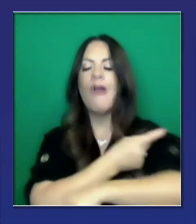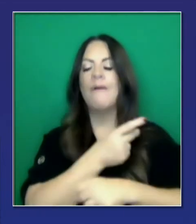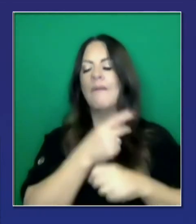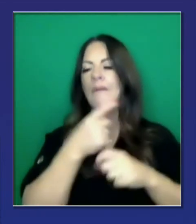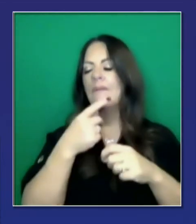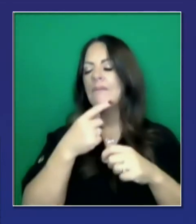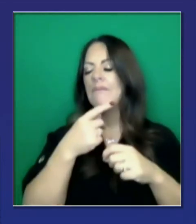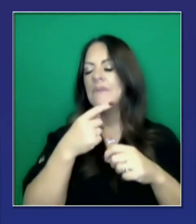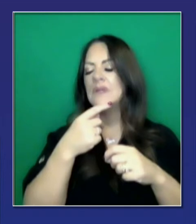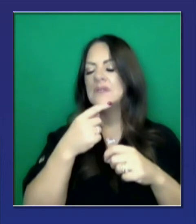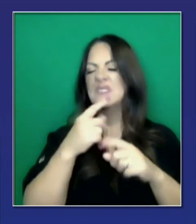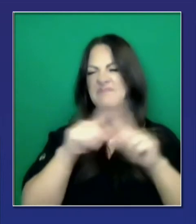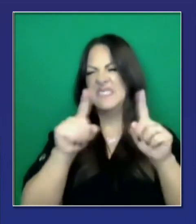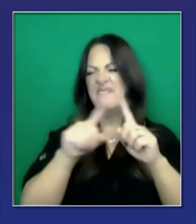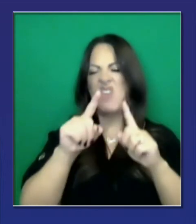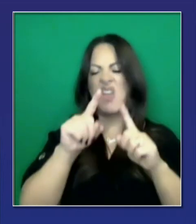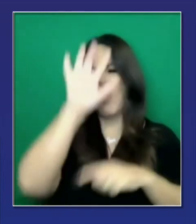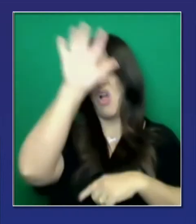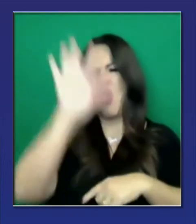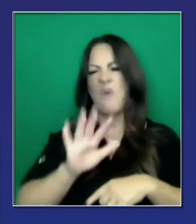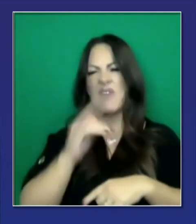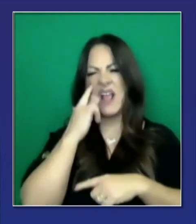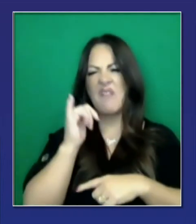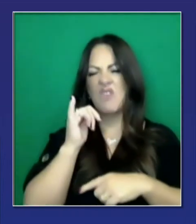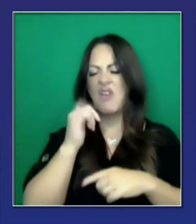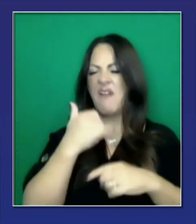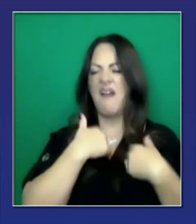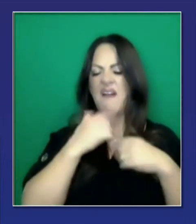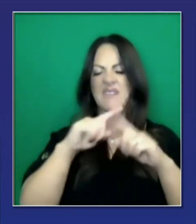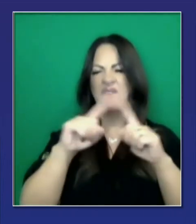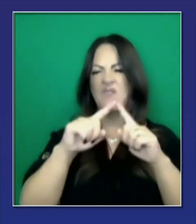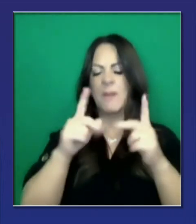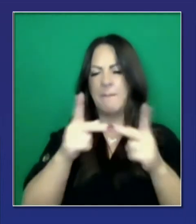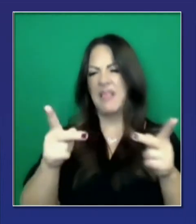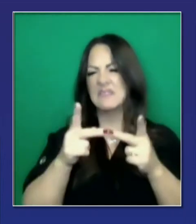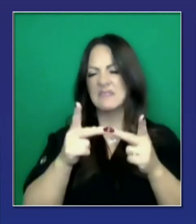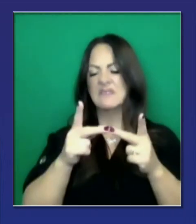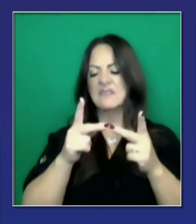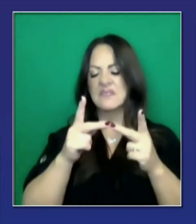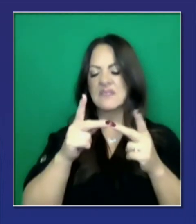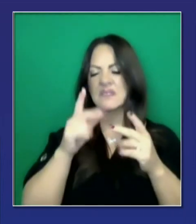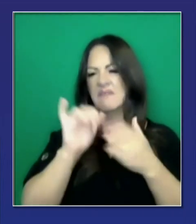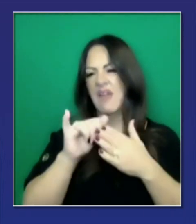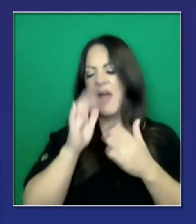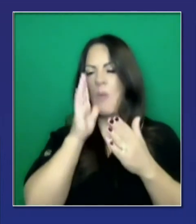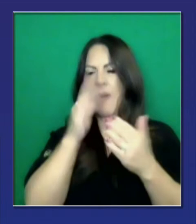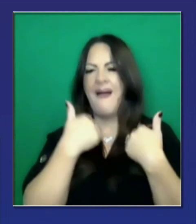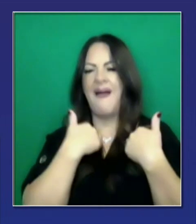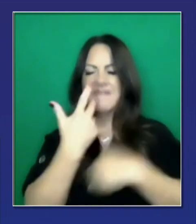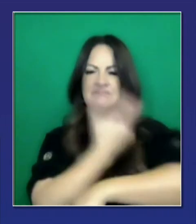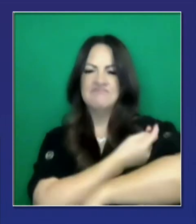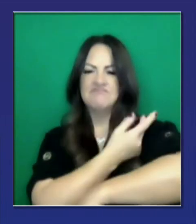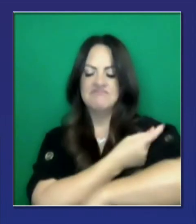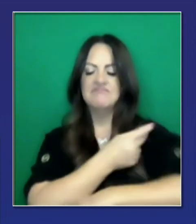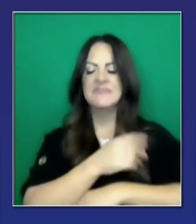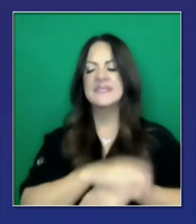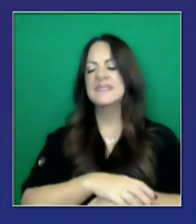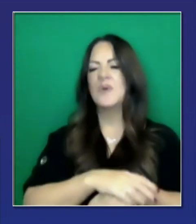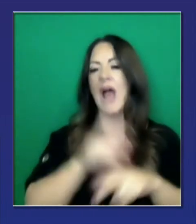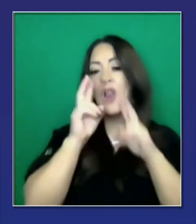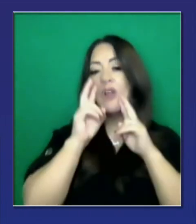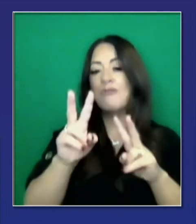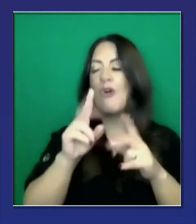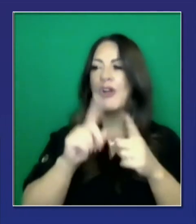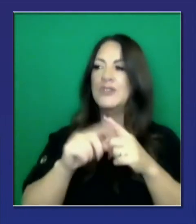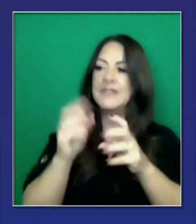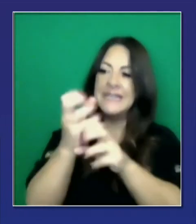for distribution. And so we'll start to see these numbers begin to significantly stack up and significantly get greater. I look forward to updating